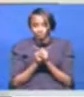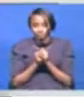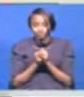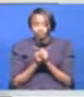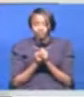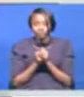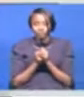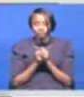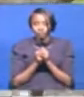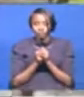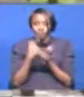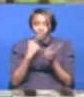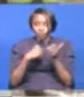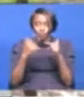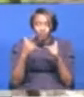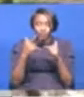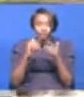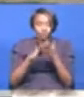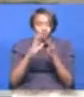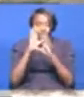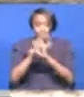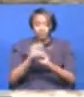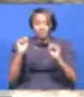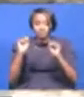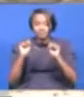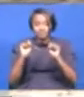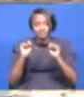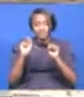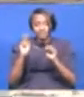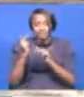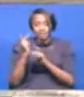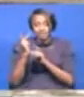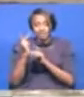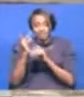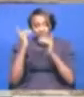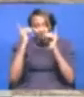atakayechaguliwa ndio rais wetu. For Kenya Decides from Mombasa County, I am Anburu.